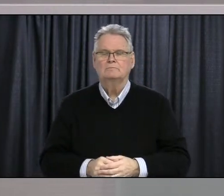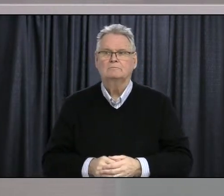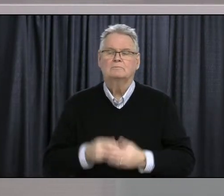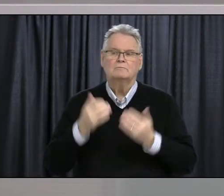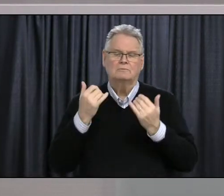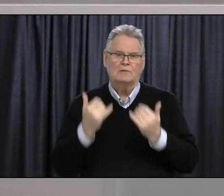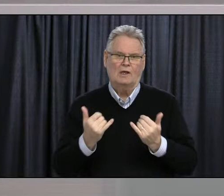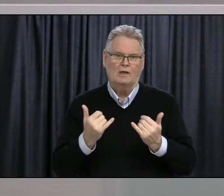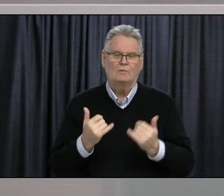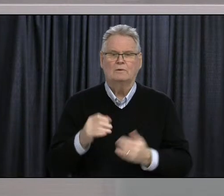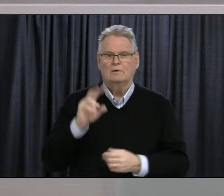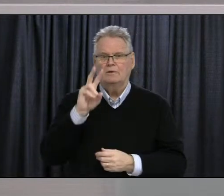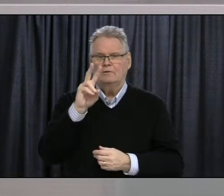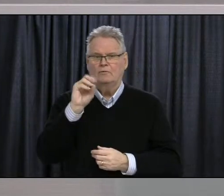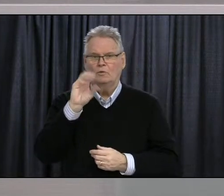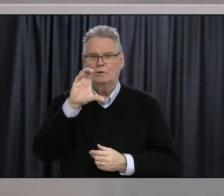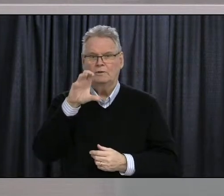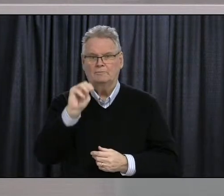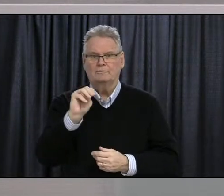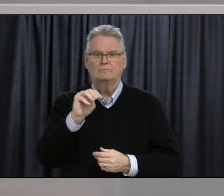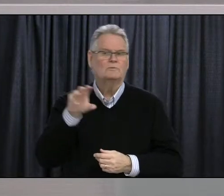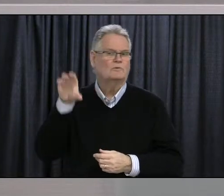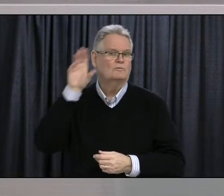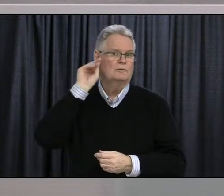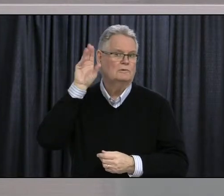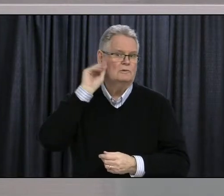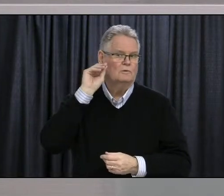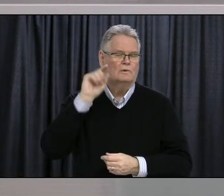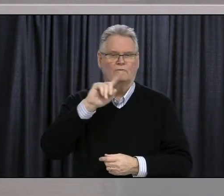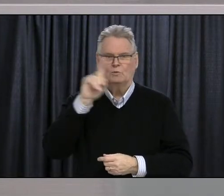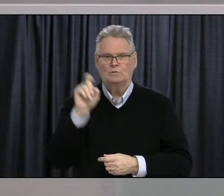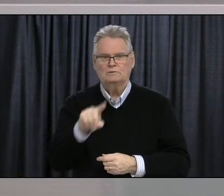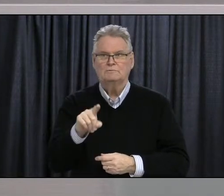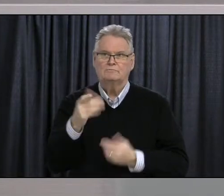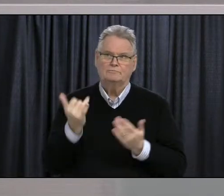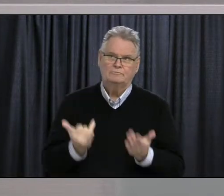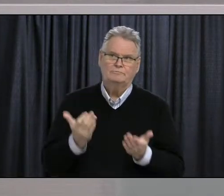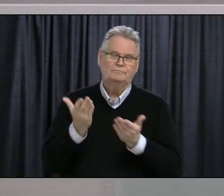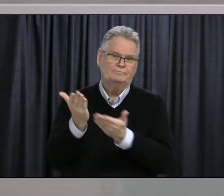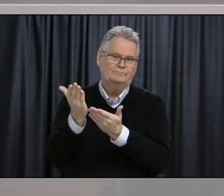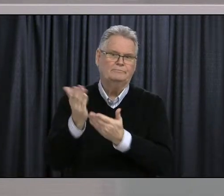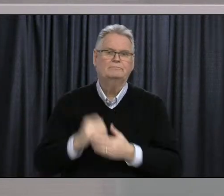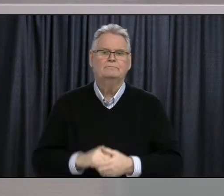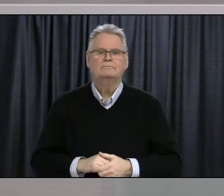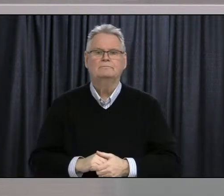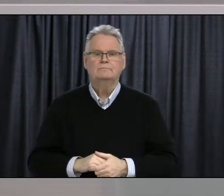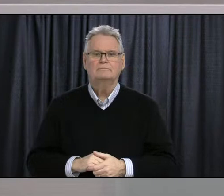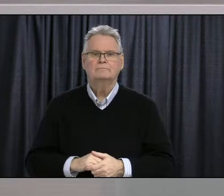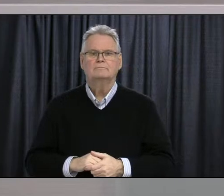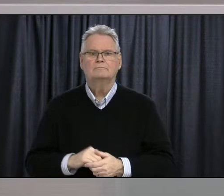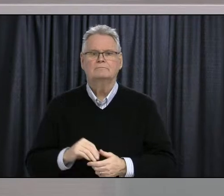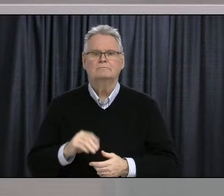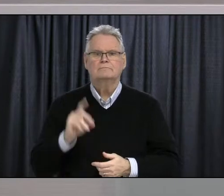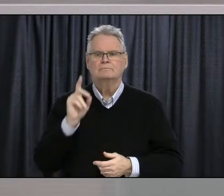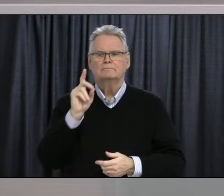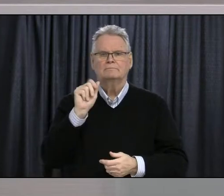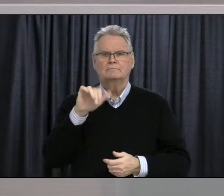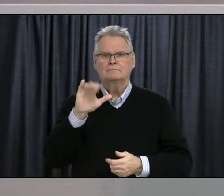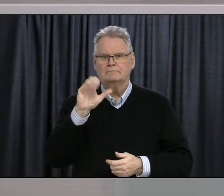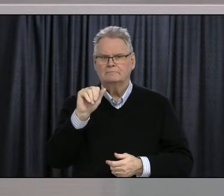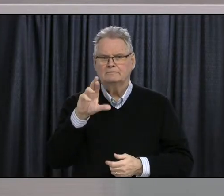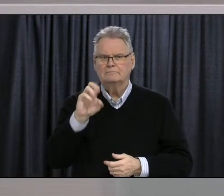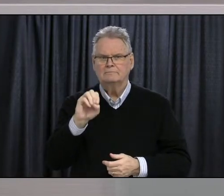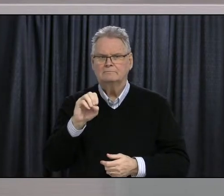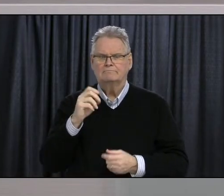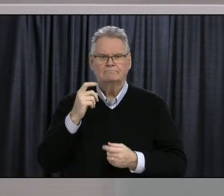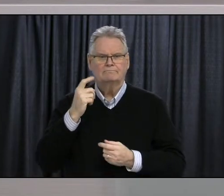say that the suspect case at the daycare has not yet been confirmed. Why is that, and why is there a delay in determining